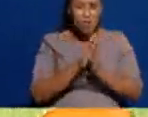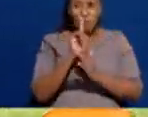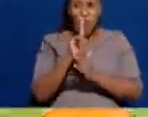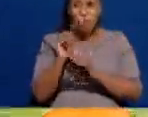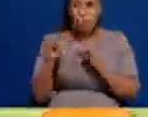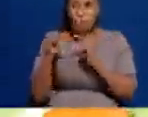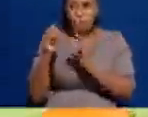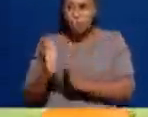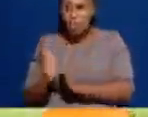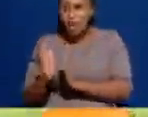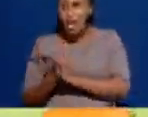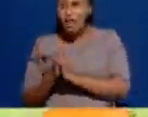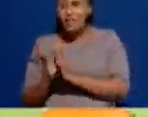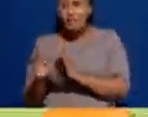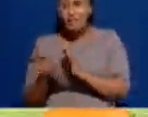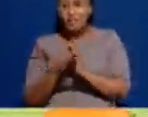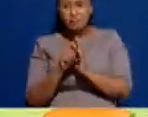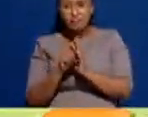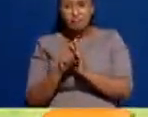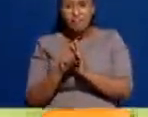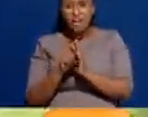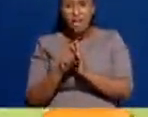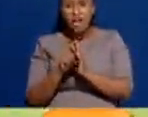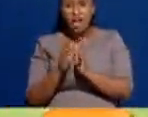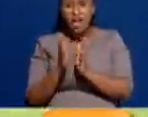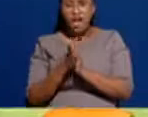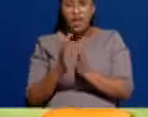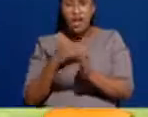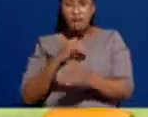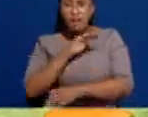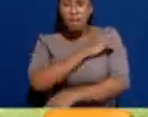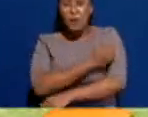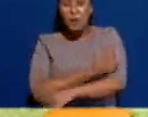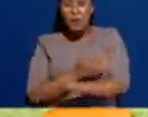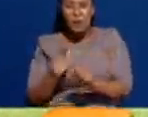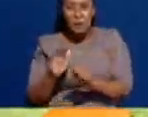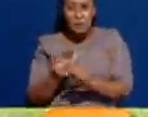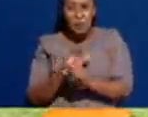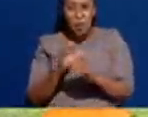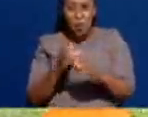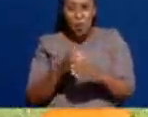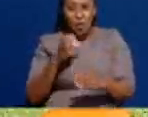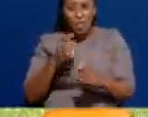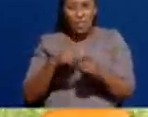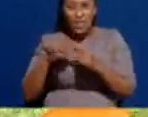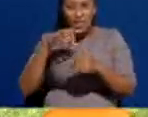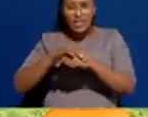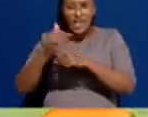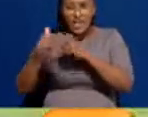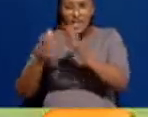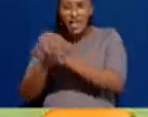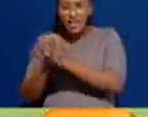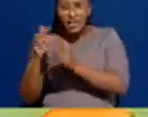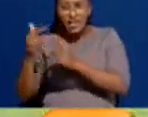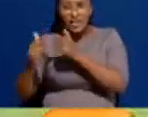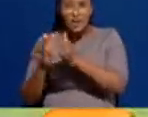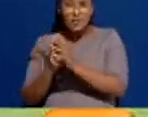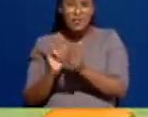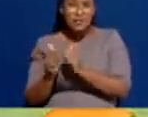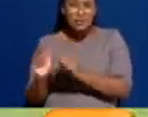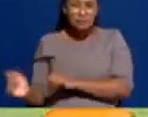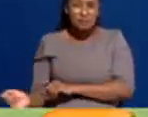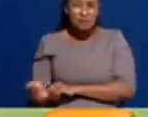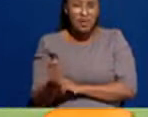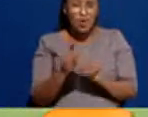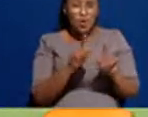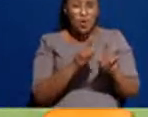Shah, but the players were level on scores in the par 4 third hole, where Kihara picked a bogey and Shah played level par.